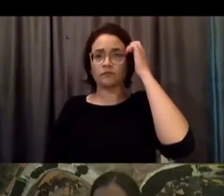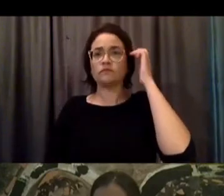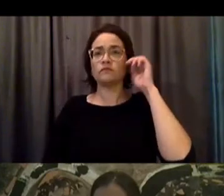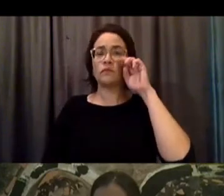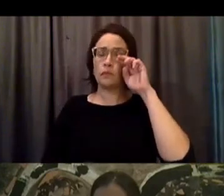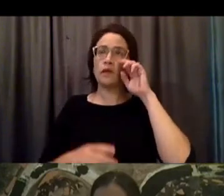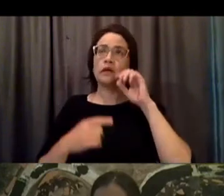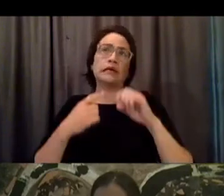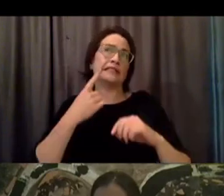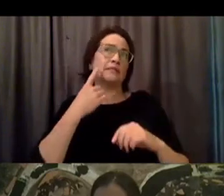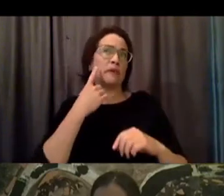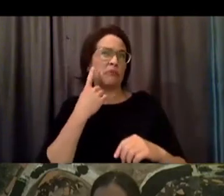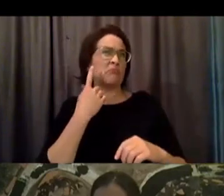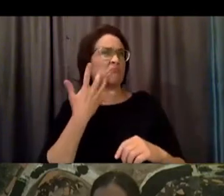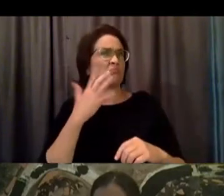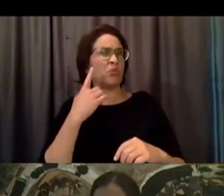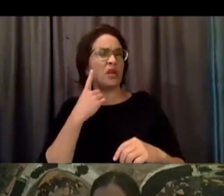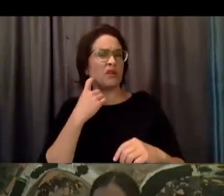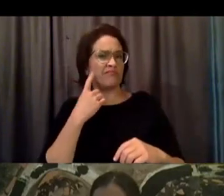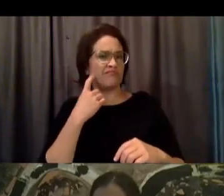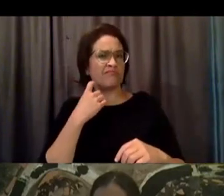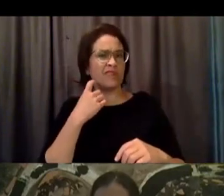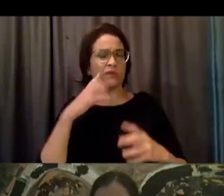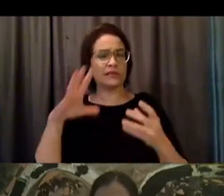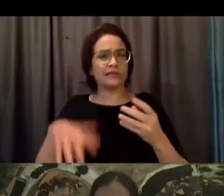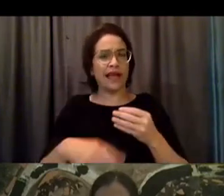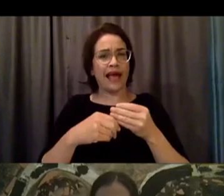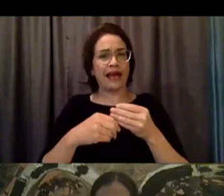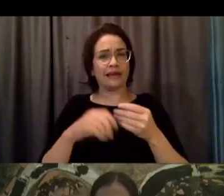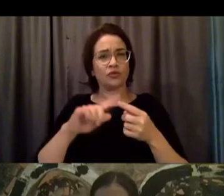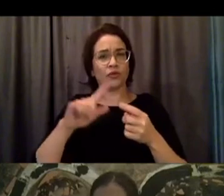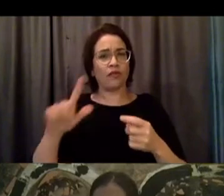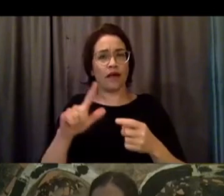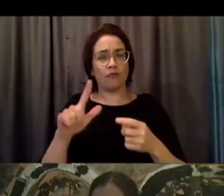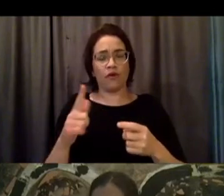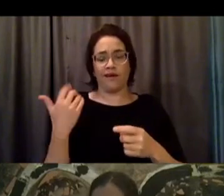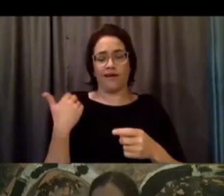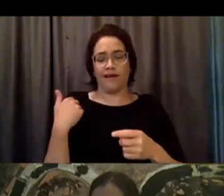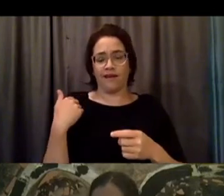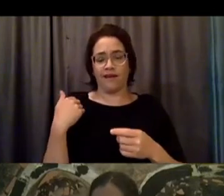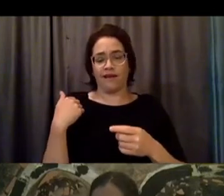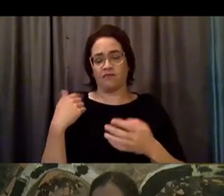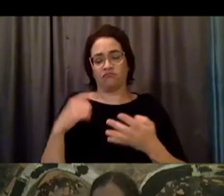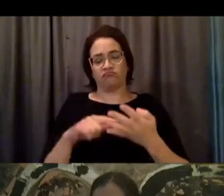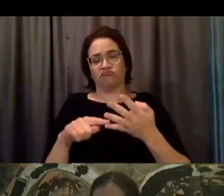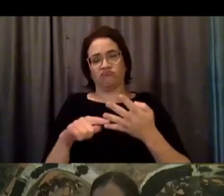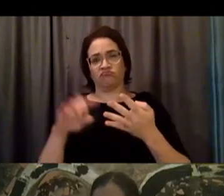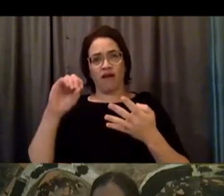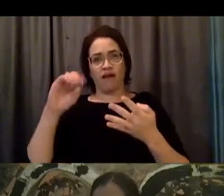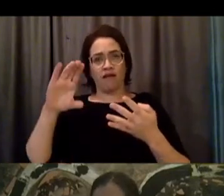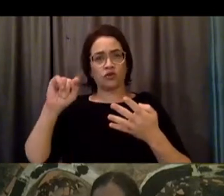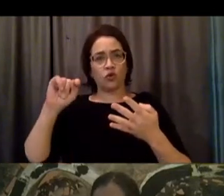It's been only, um, added to the library in October, at the end of October of, um, 2019.